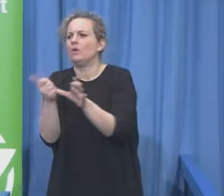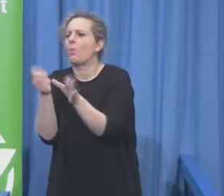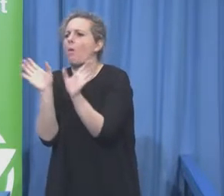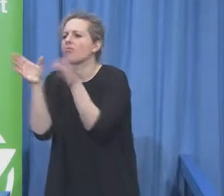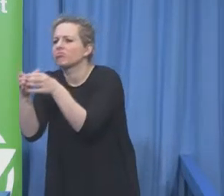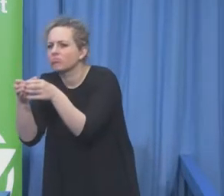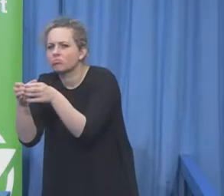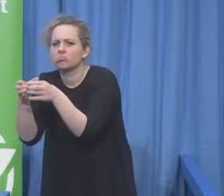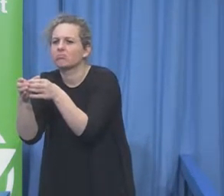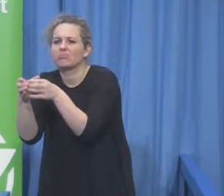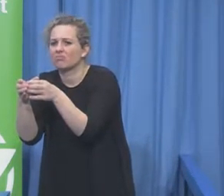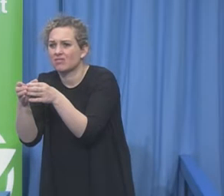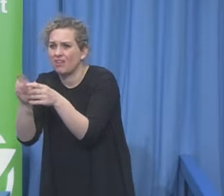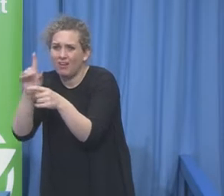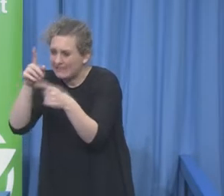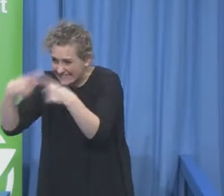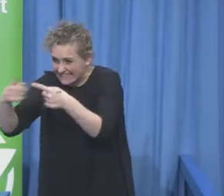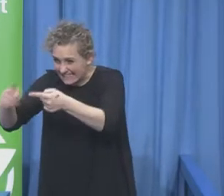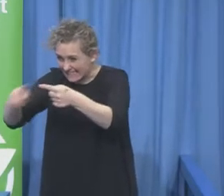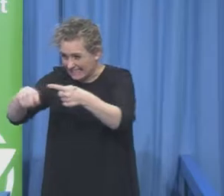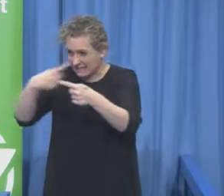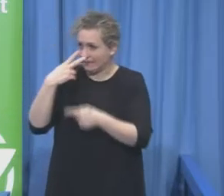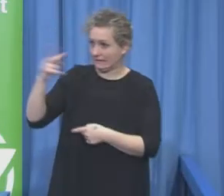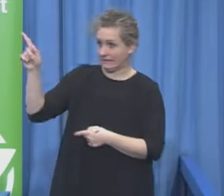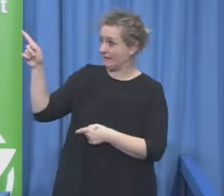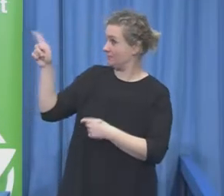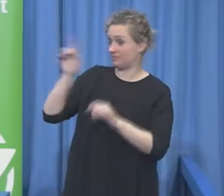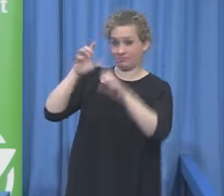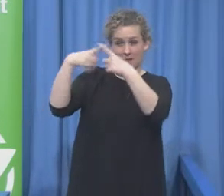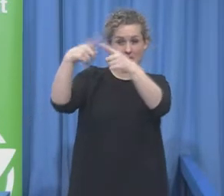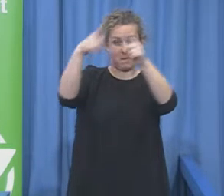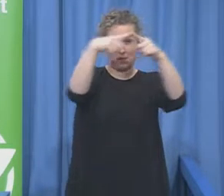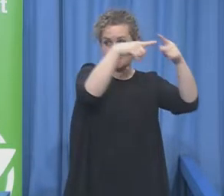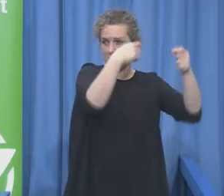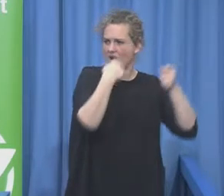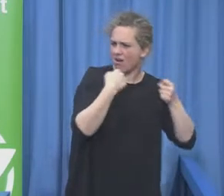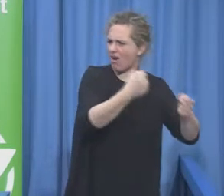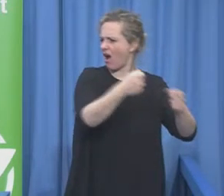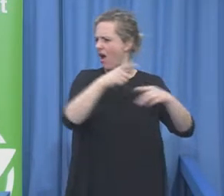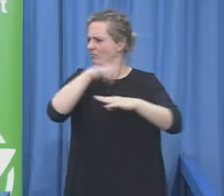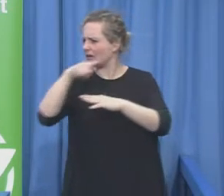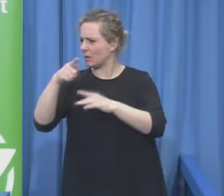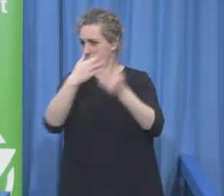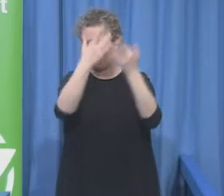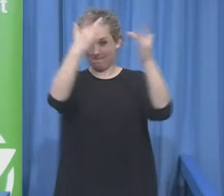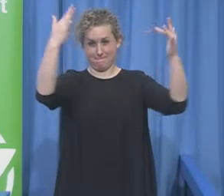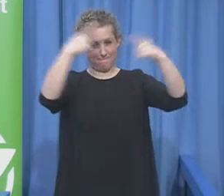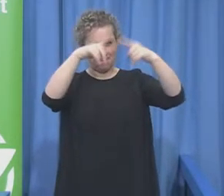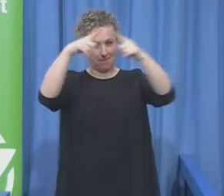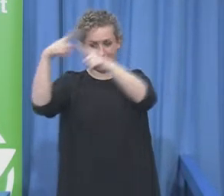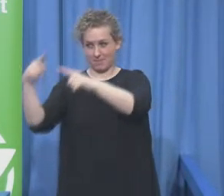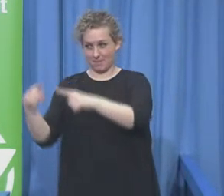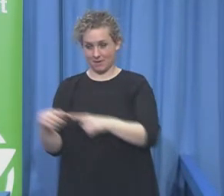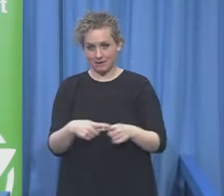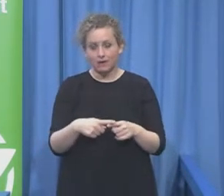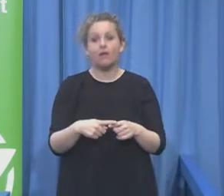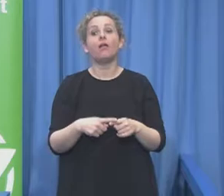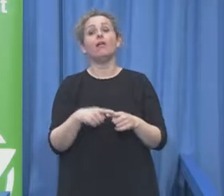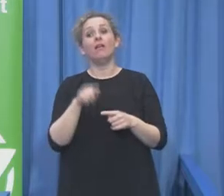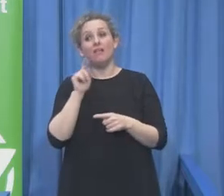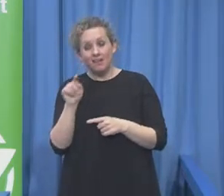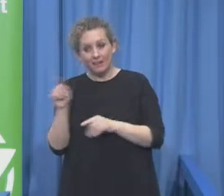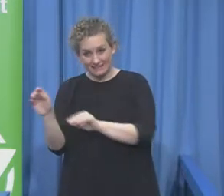partner, company called as Value, who is a French automobile company, came with us, joined us in the Zero project, and we jointly presented